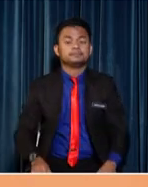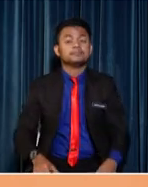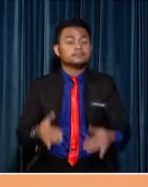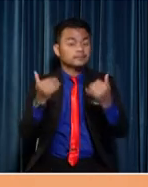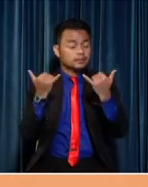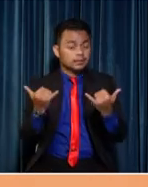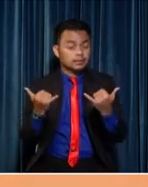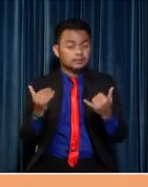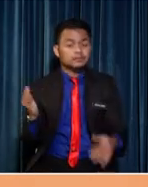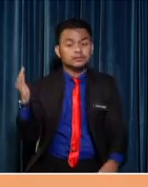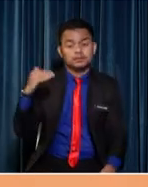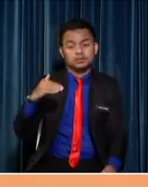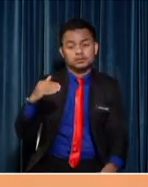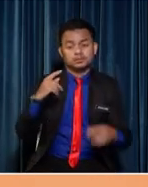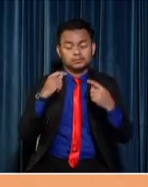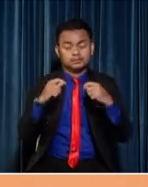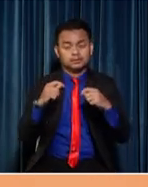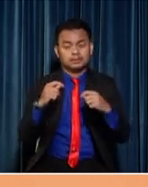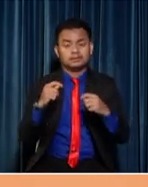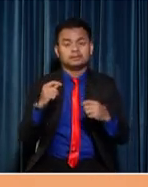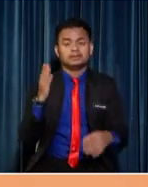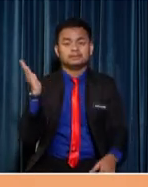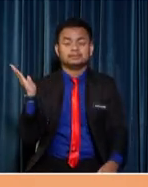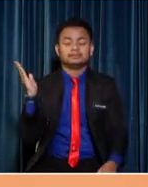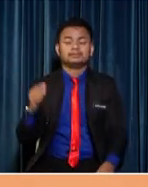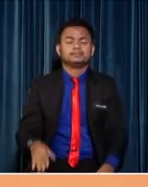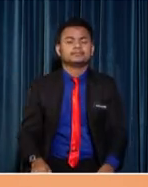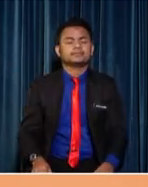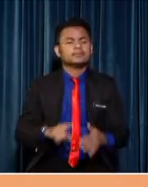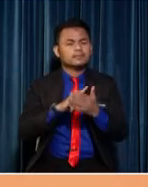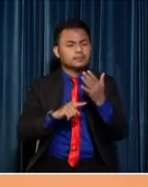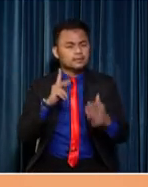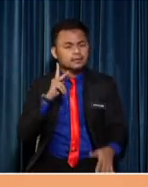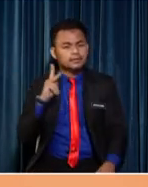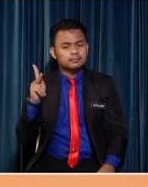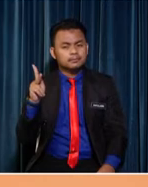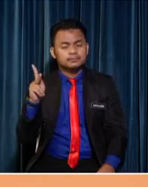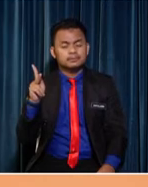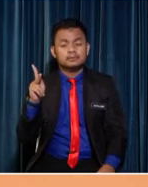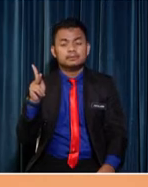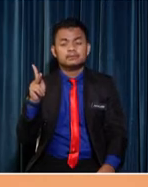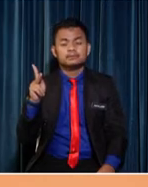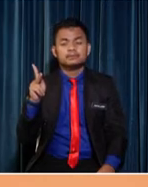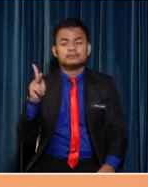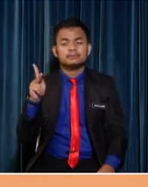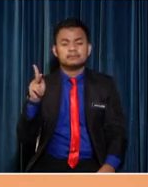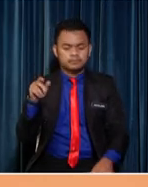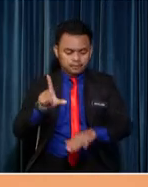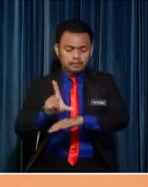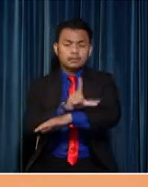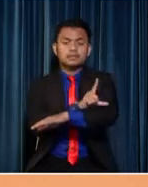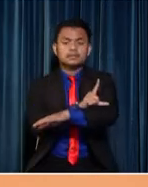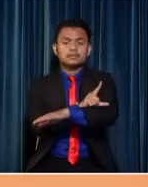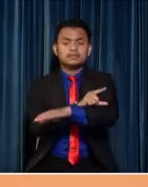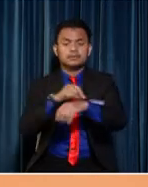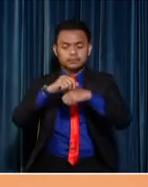Now, let's try this. What is the length of the ribbon in centimeter?